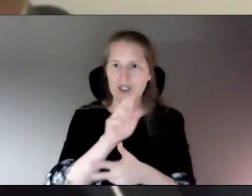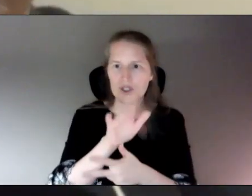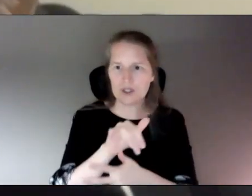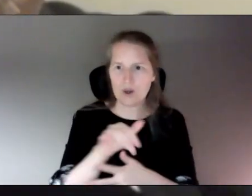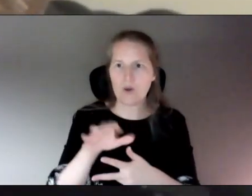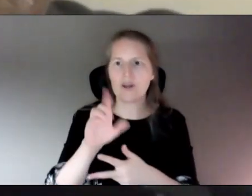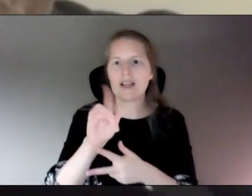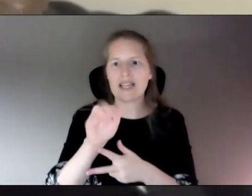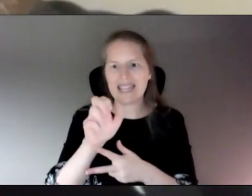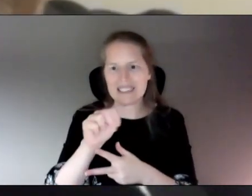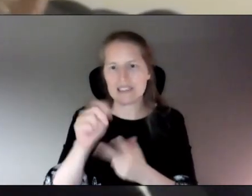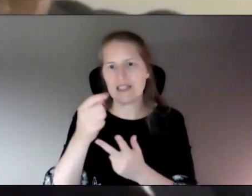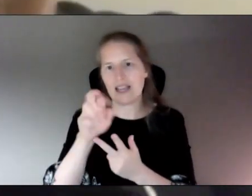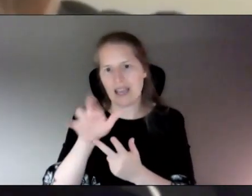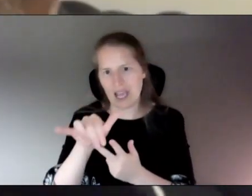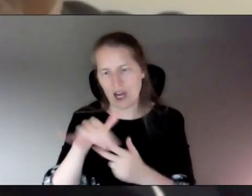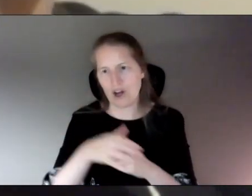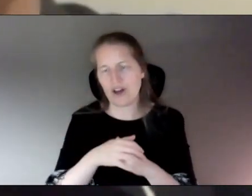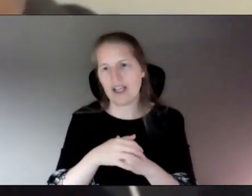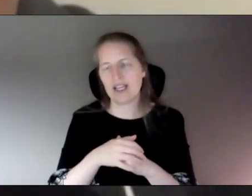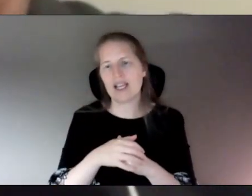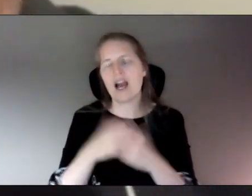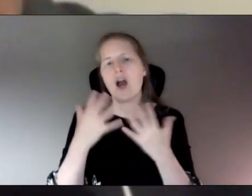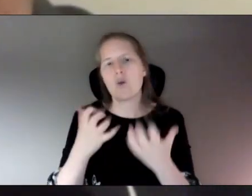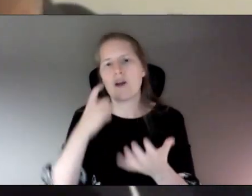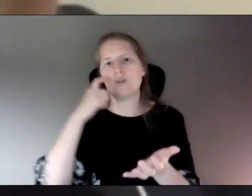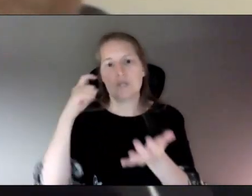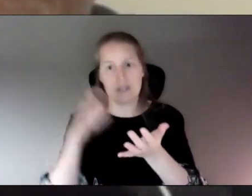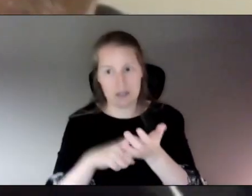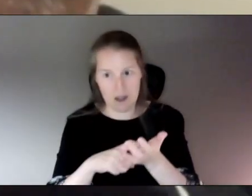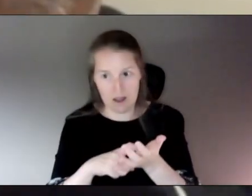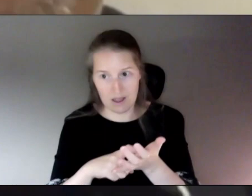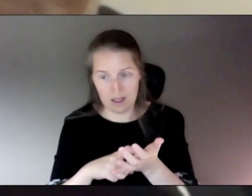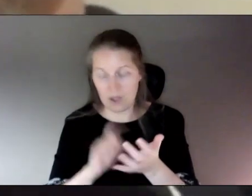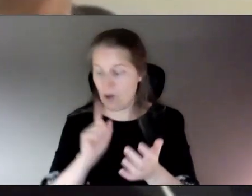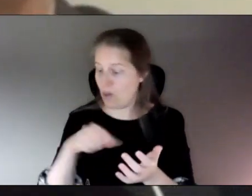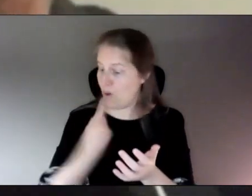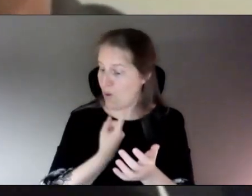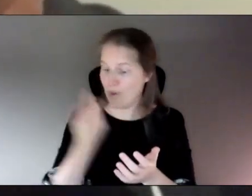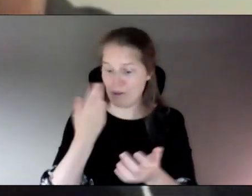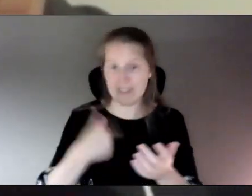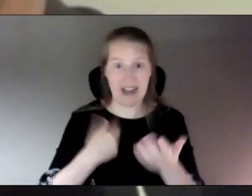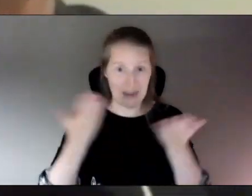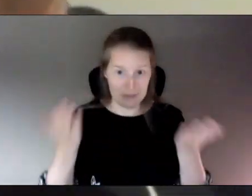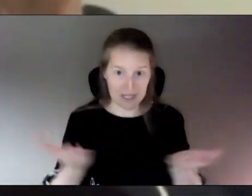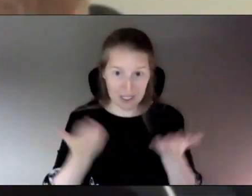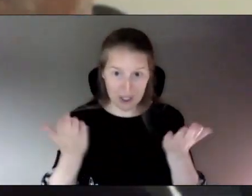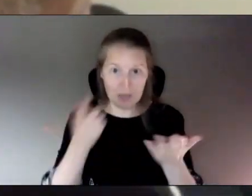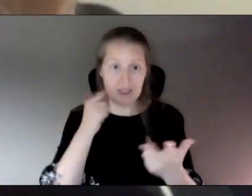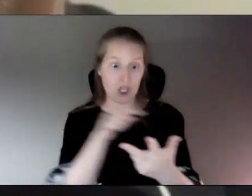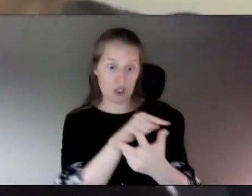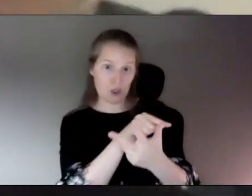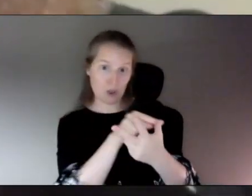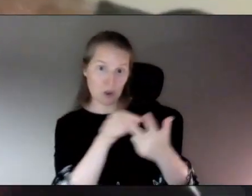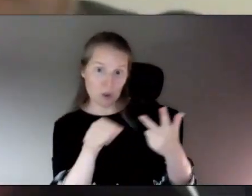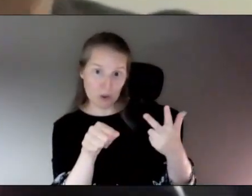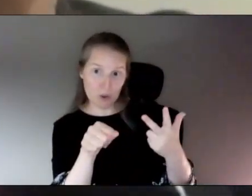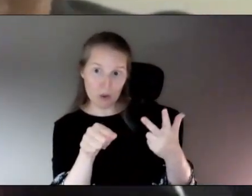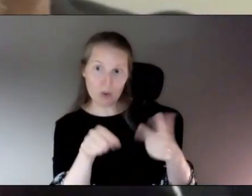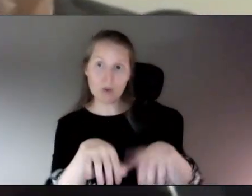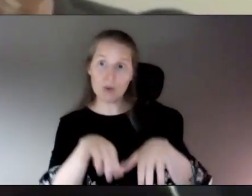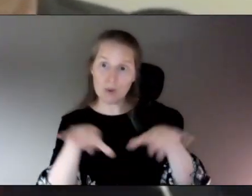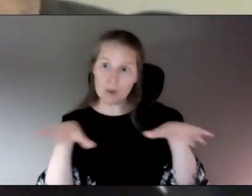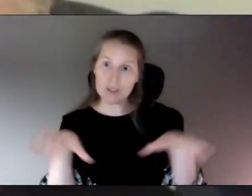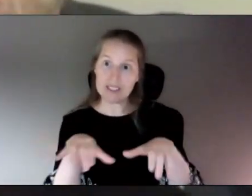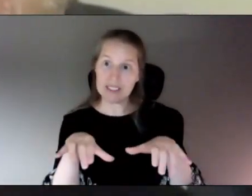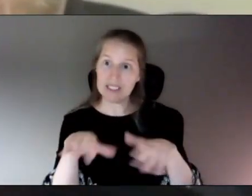Gary. Let me just acknowledge that the sole reason I am here is because you did some very